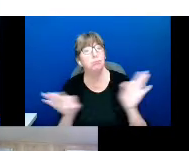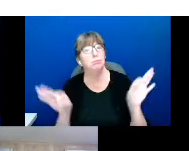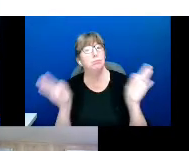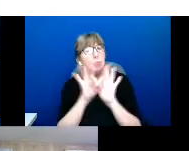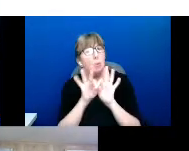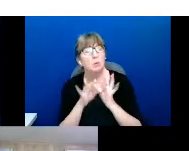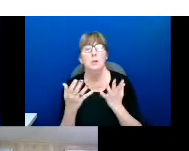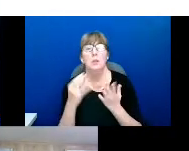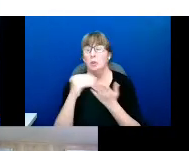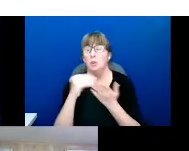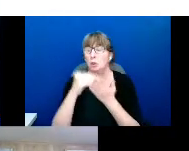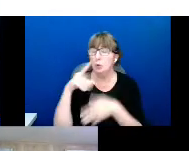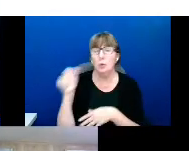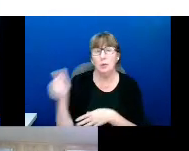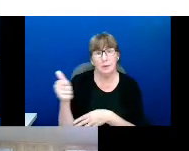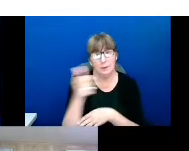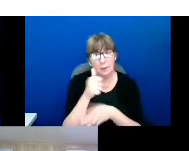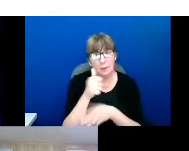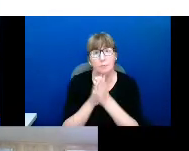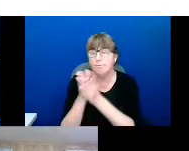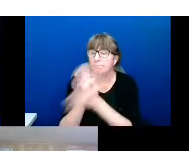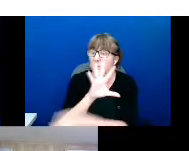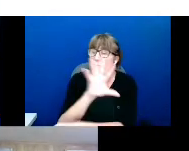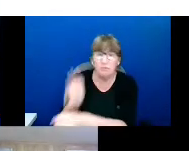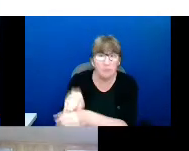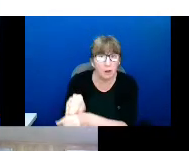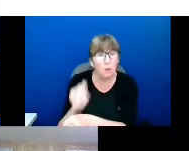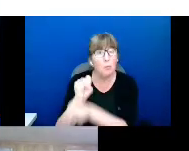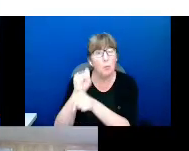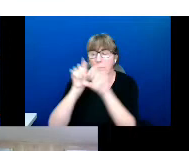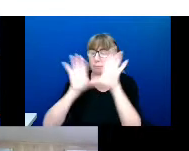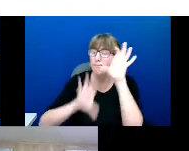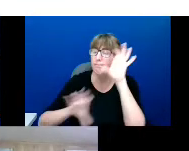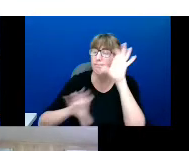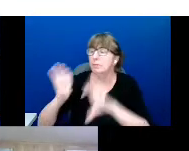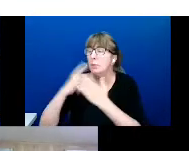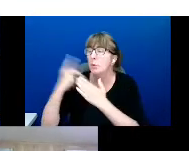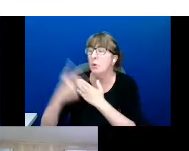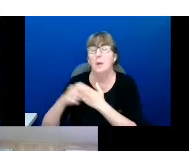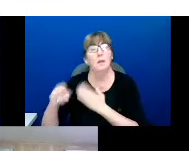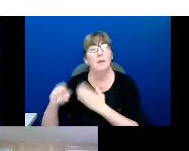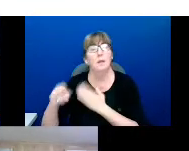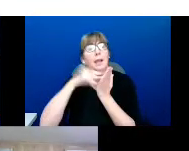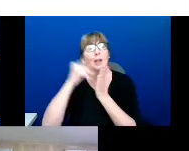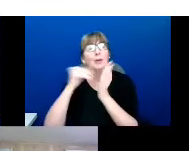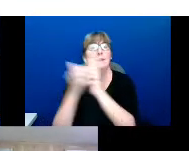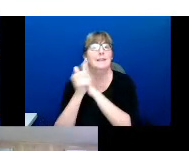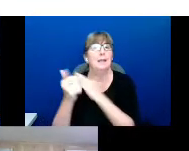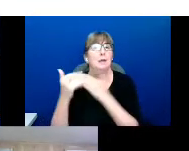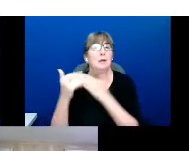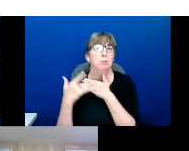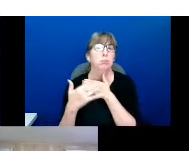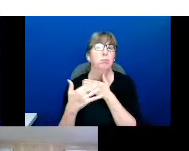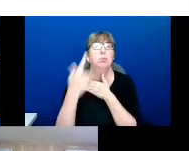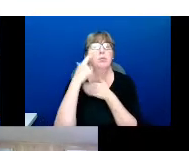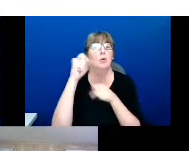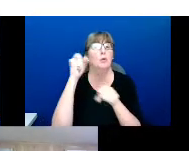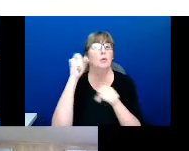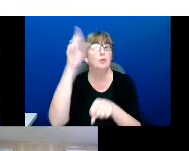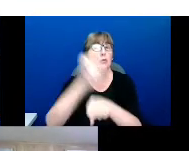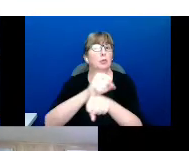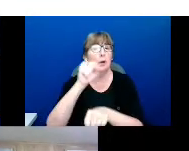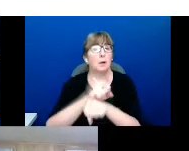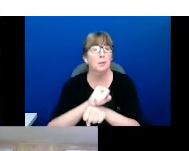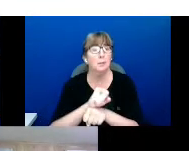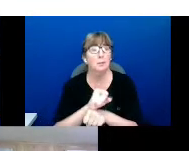being involved in work exploration programs, they're not only learning skills that may carry them through into employment in the future, but they're also learning